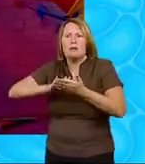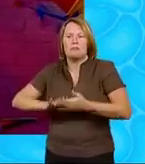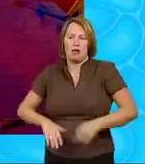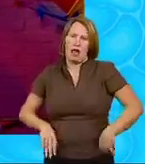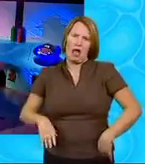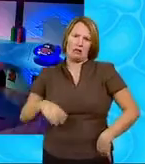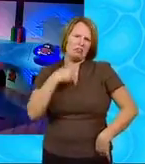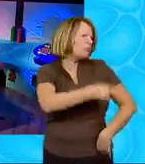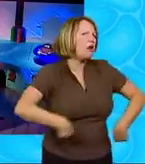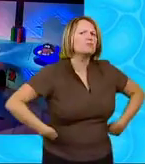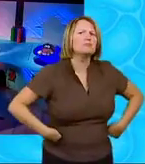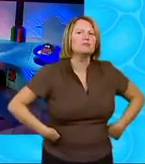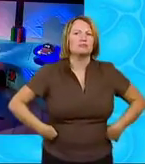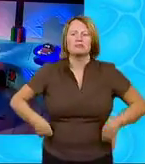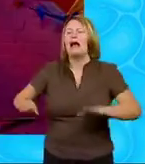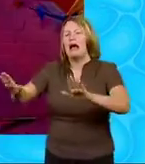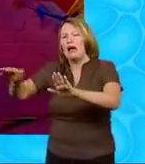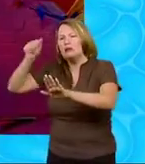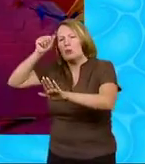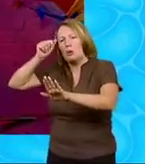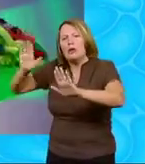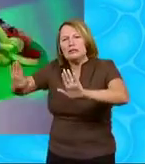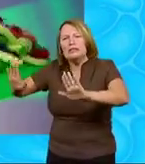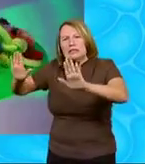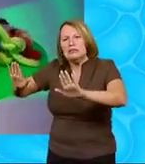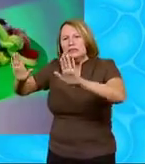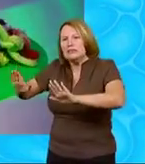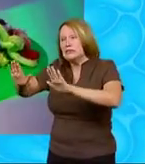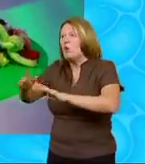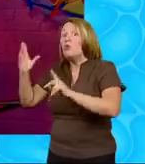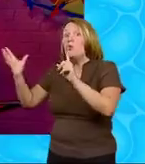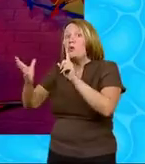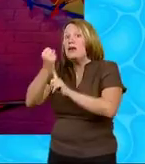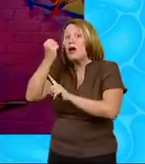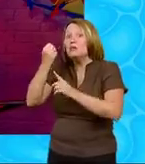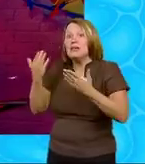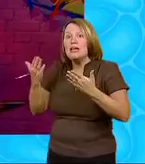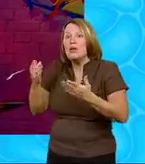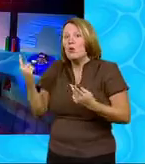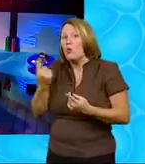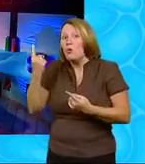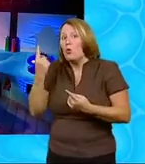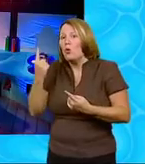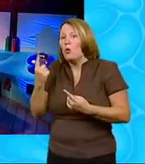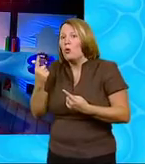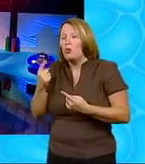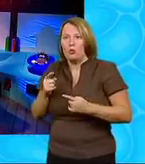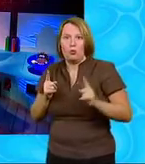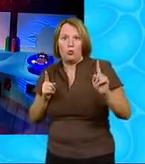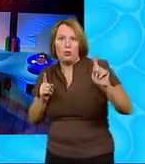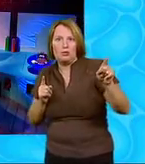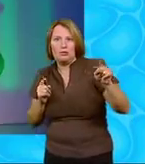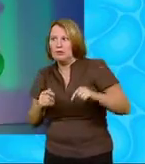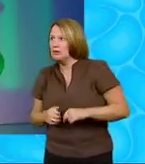looking for. Scribble is the winner of Yay. Today's Shadow of Doubt. Now maybe some tidy waves. Oh, yeah,